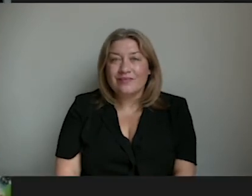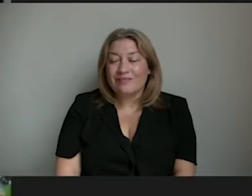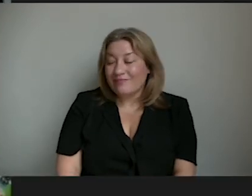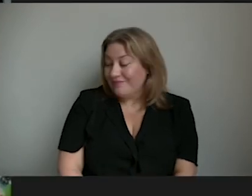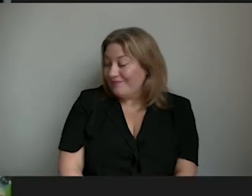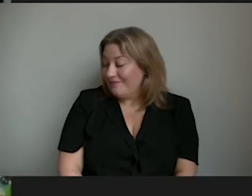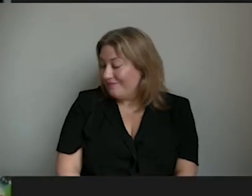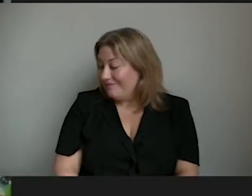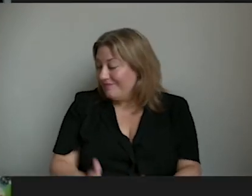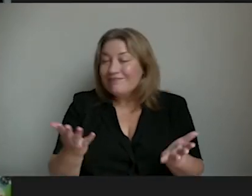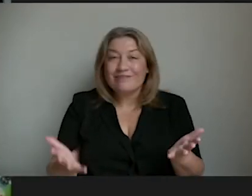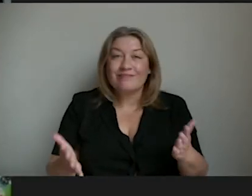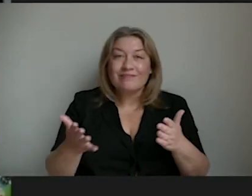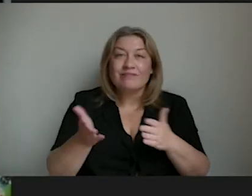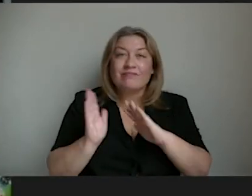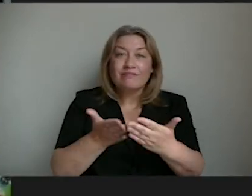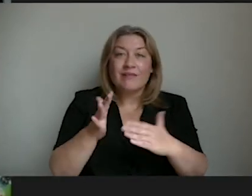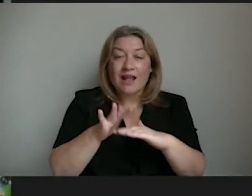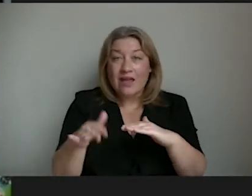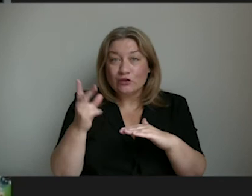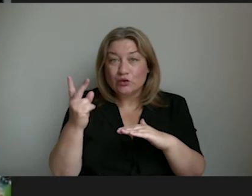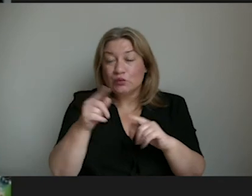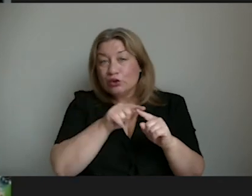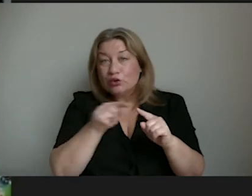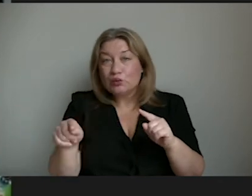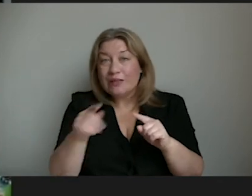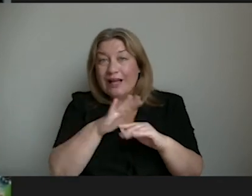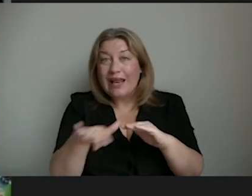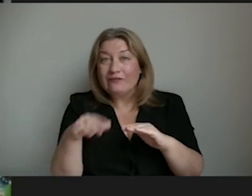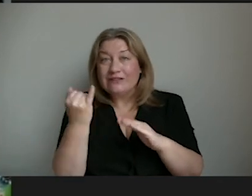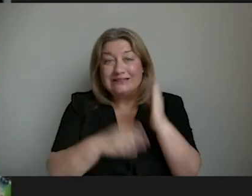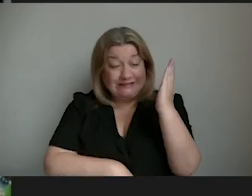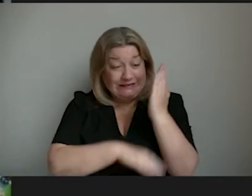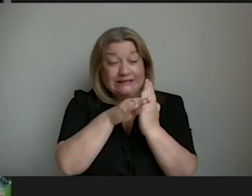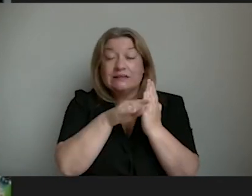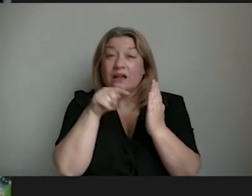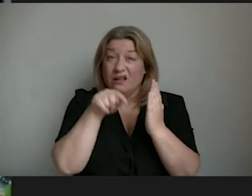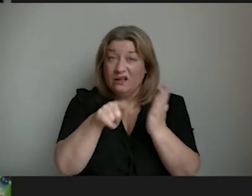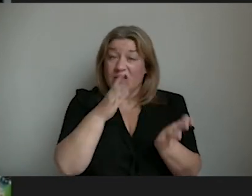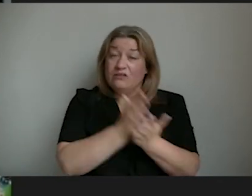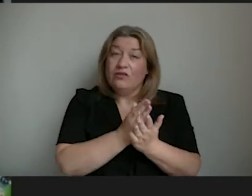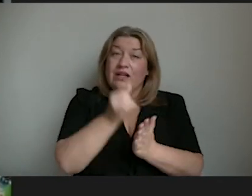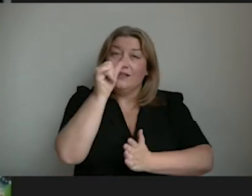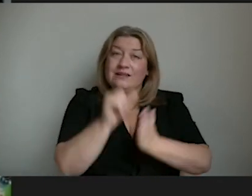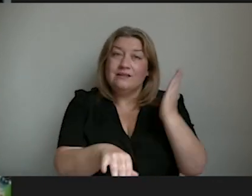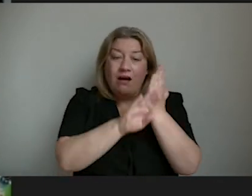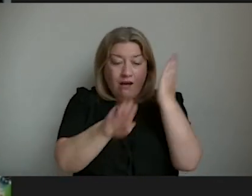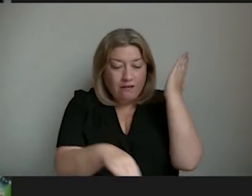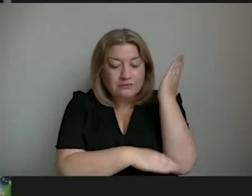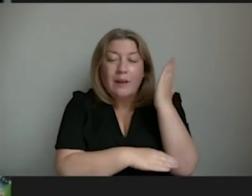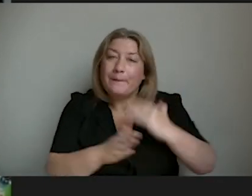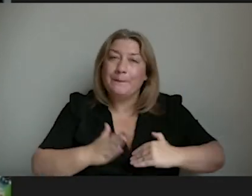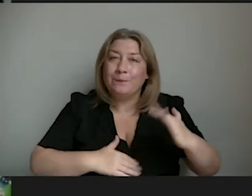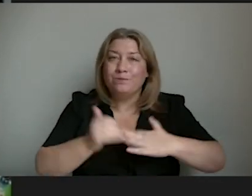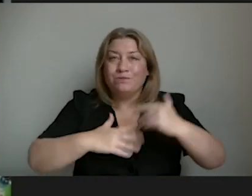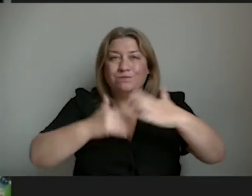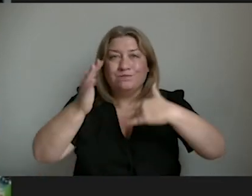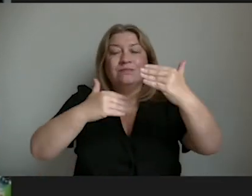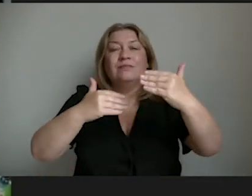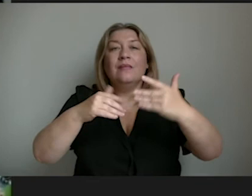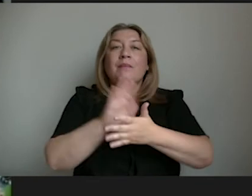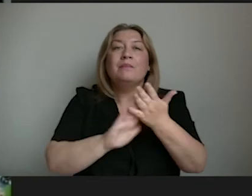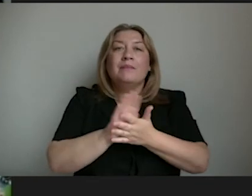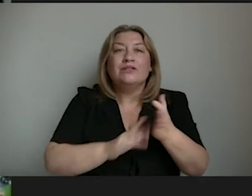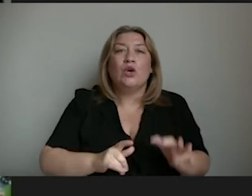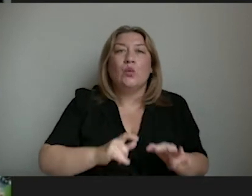obviously we offer level 2 to level 6, there's the opportunity to kind of start your career and then build upon that and build